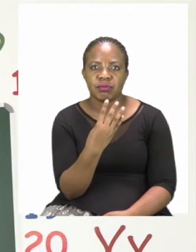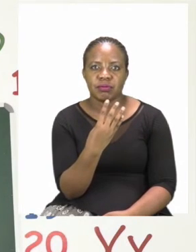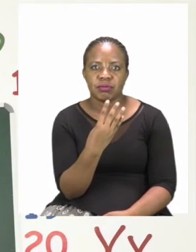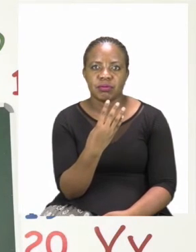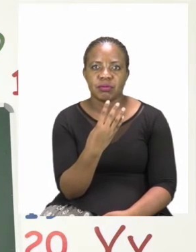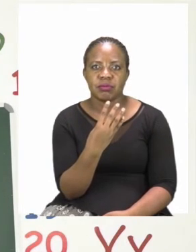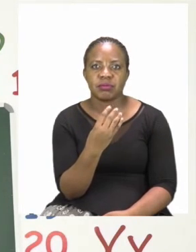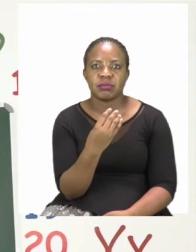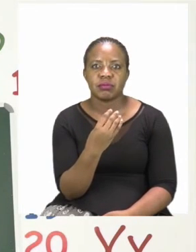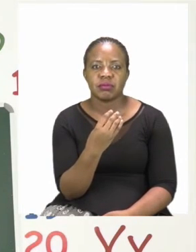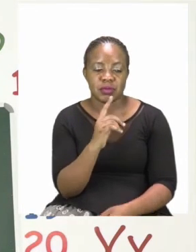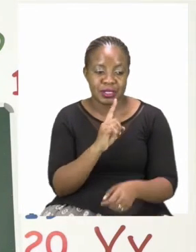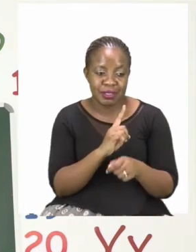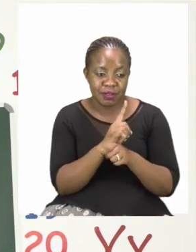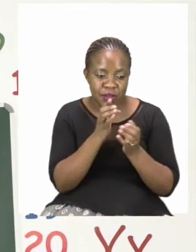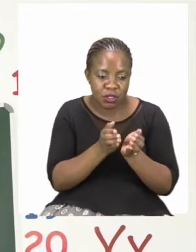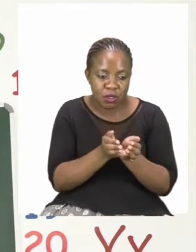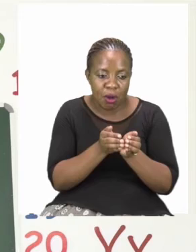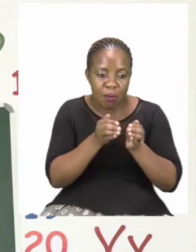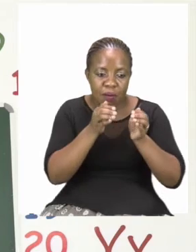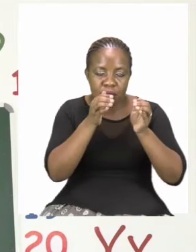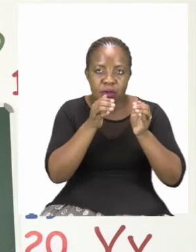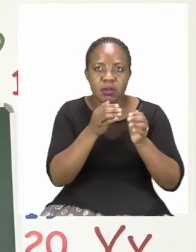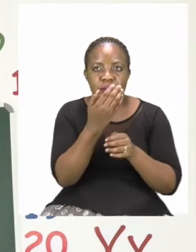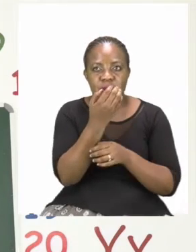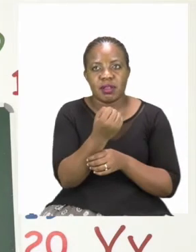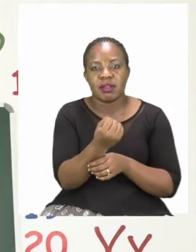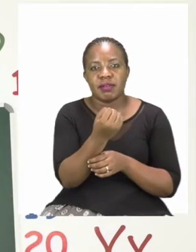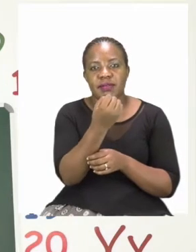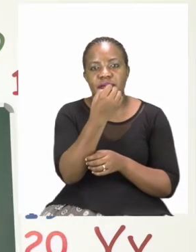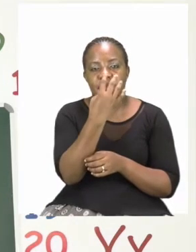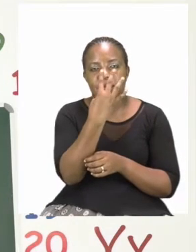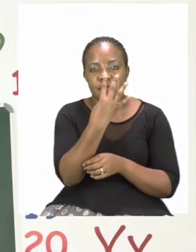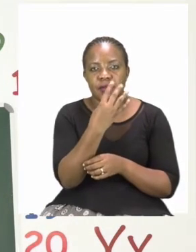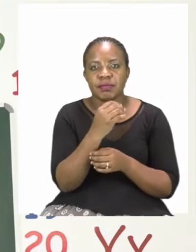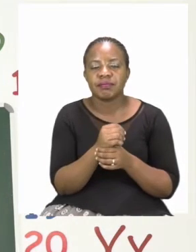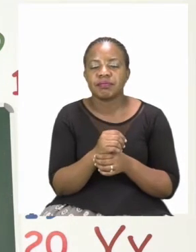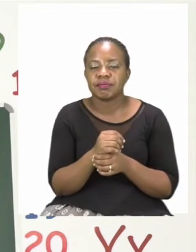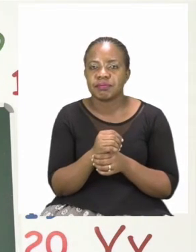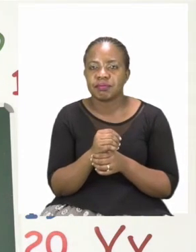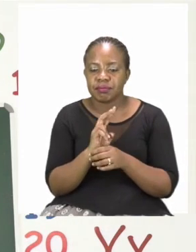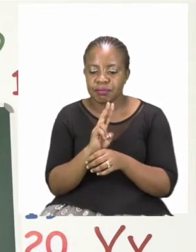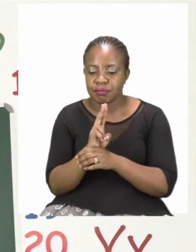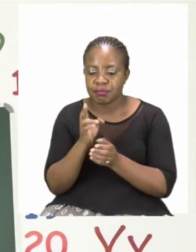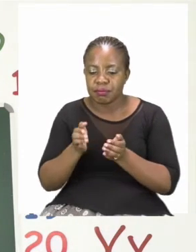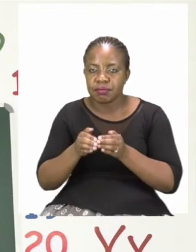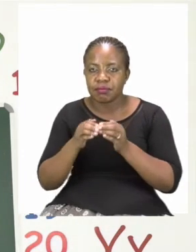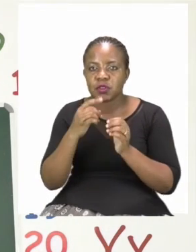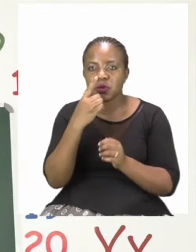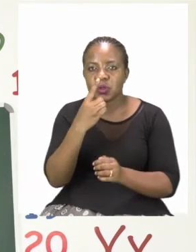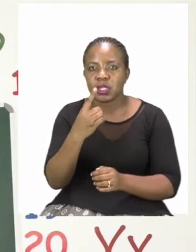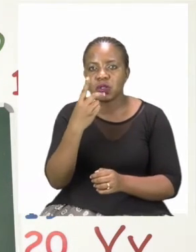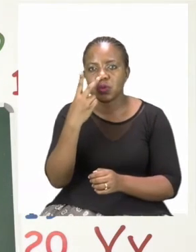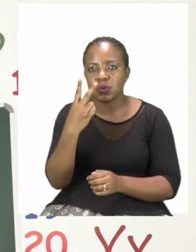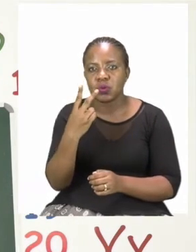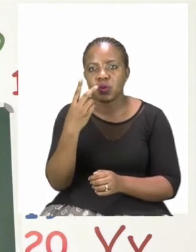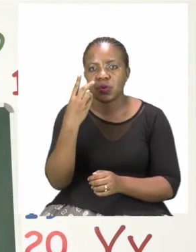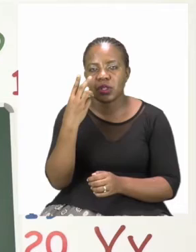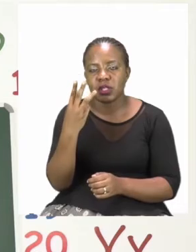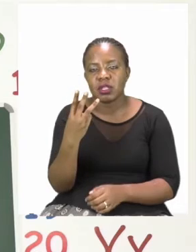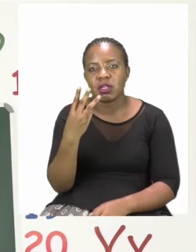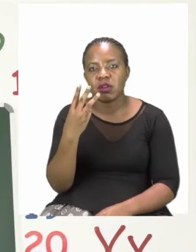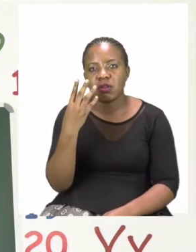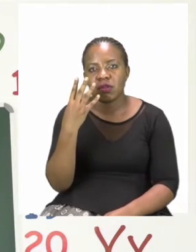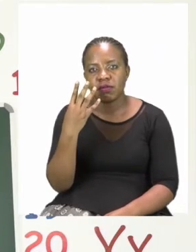in the first pot. Let's go to the second one. Let's count 1, 2,